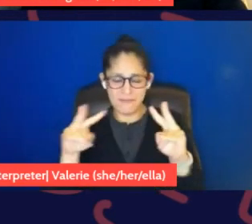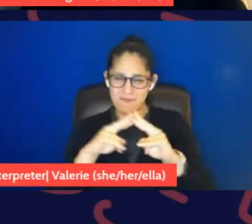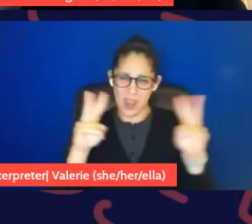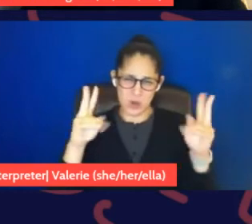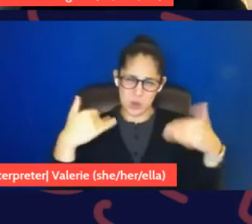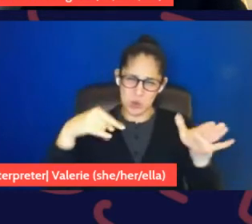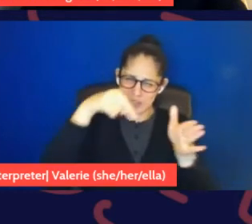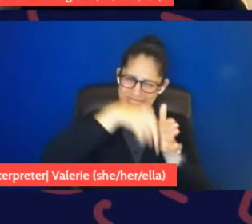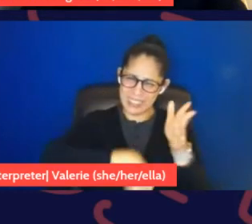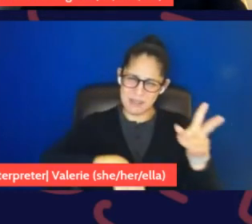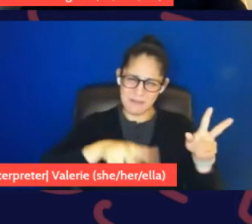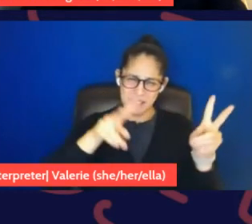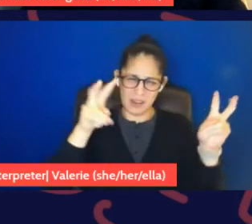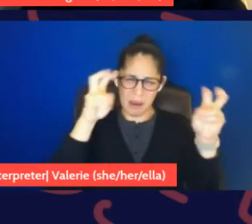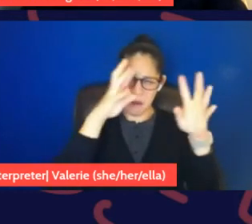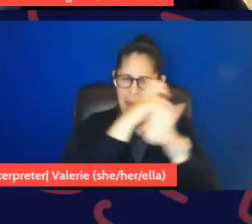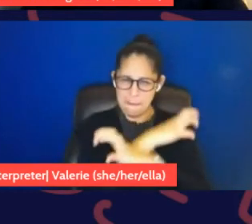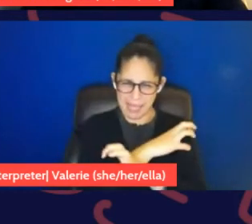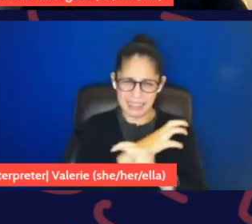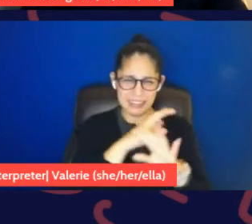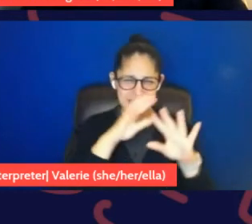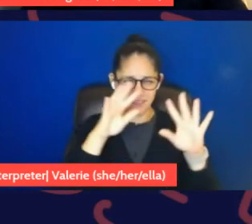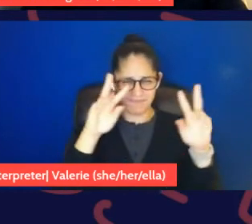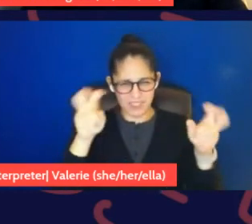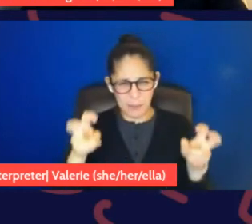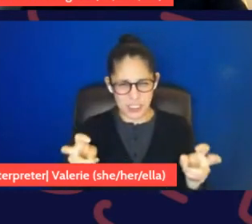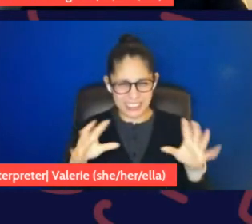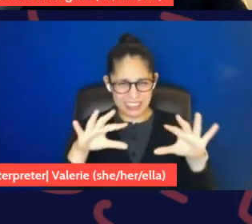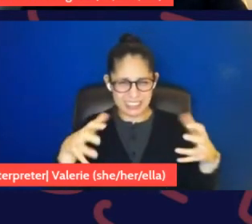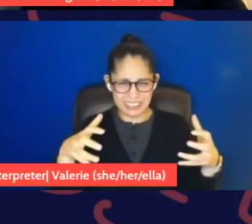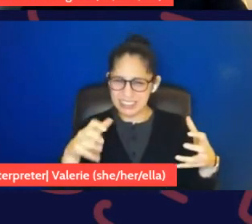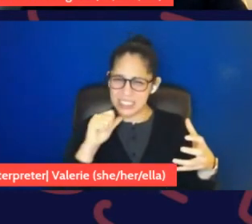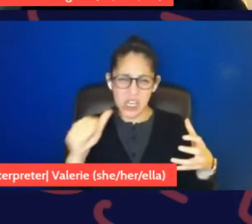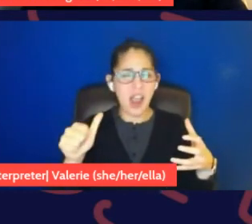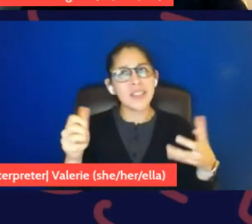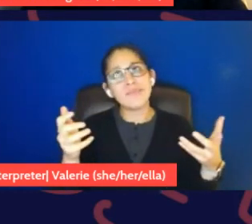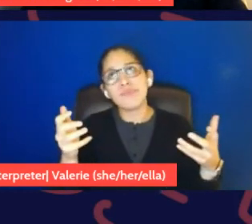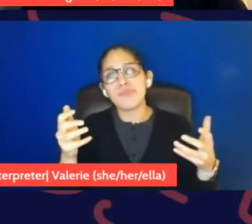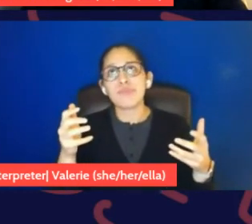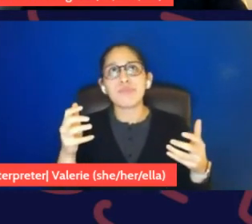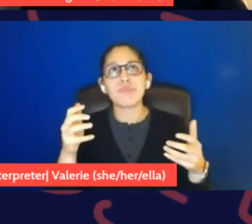more of a complex subject. And and I know, I mean, I'm not trying to say that